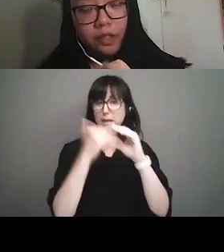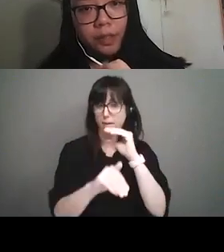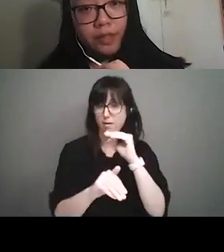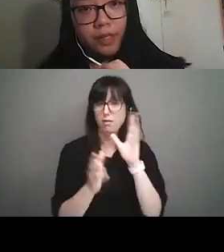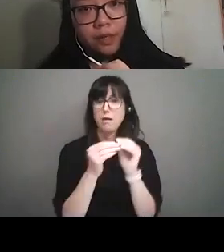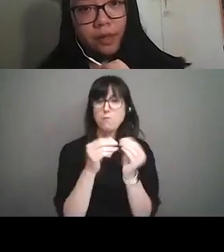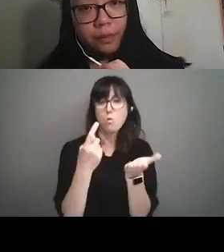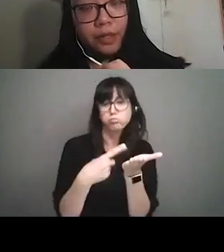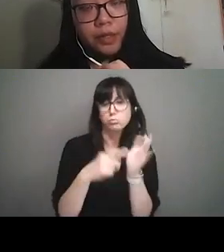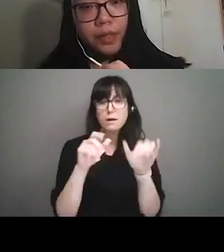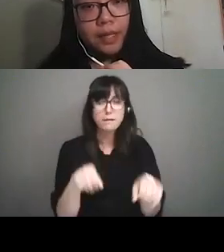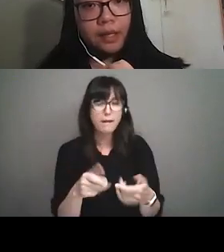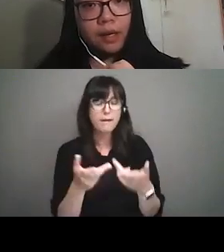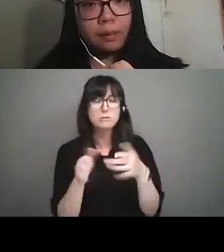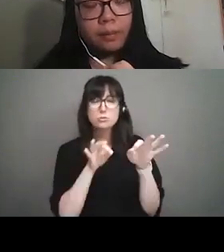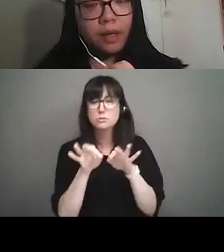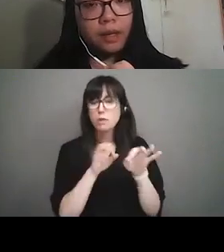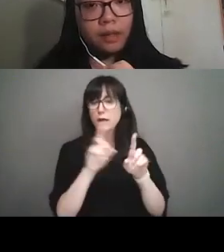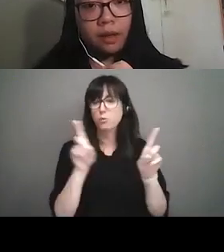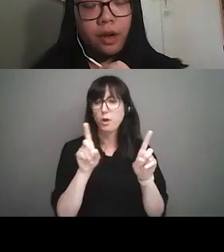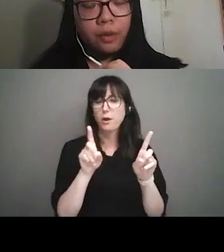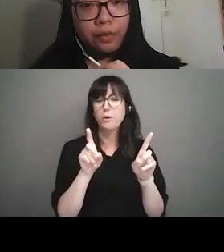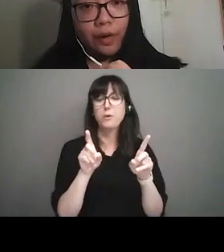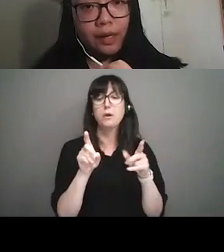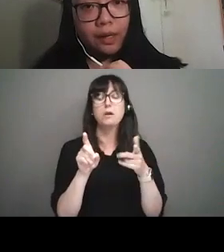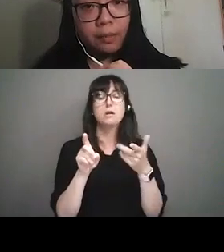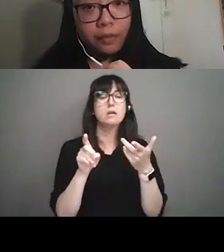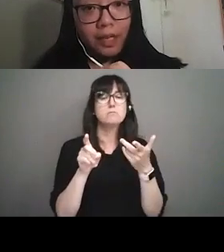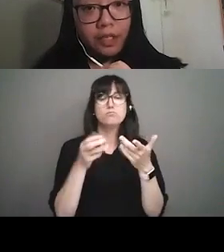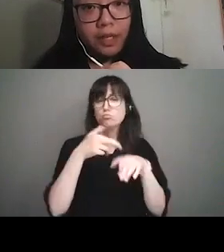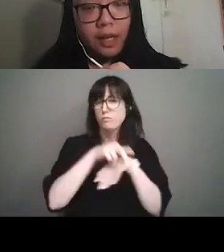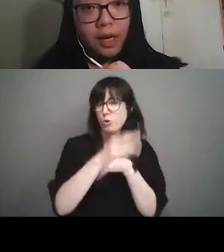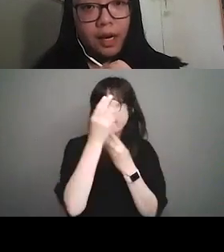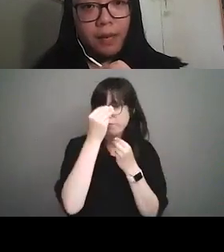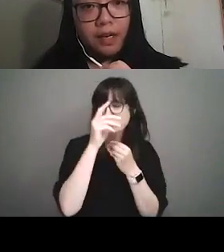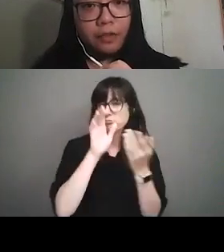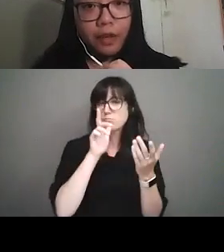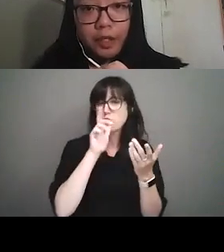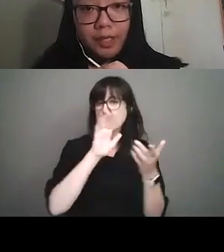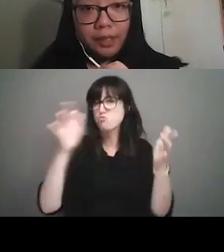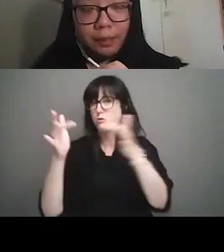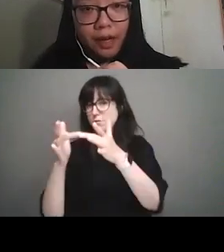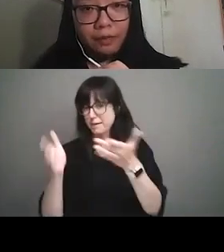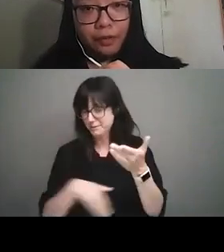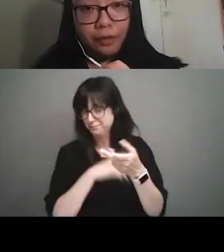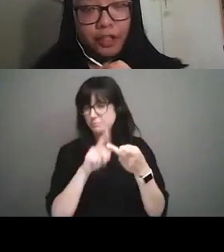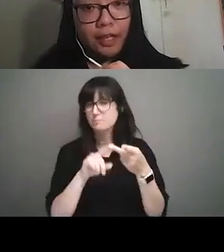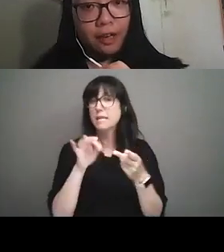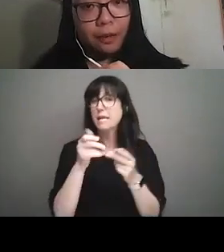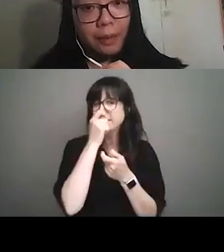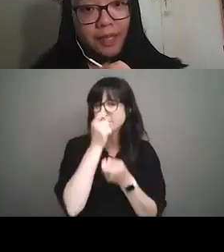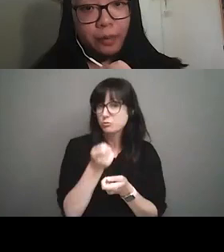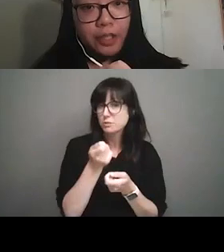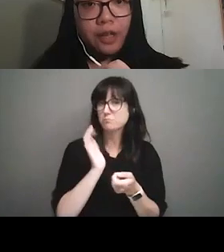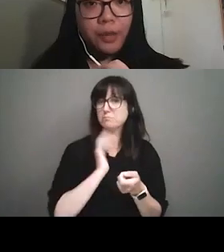in terms of details of where to send the referring information. And if you're interested, feel free to check out